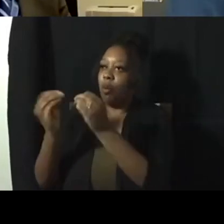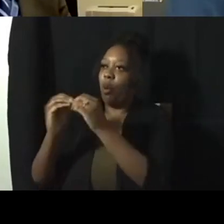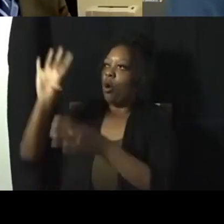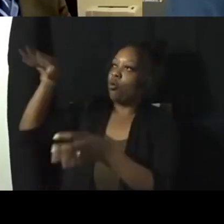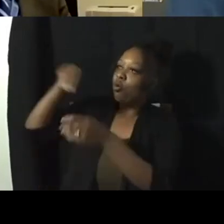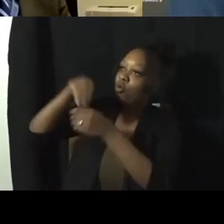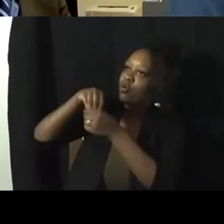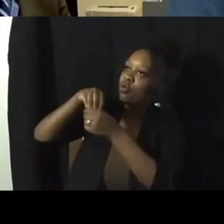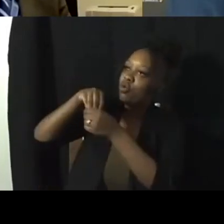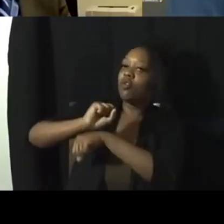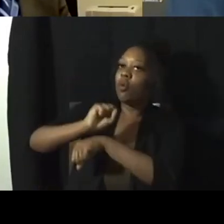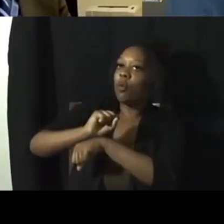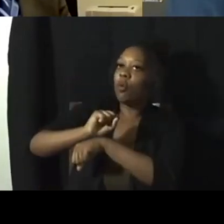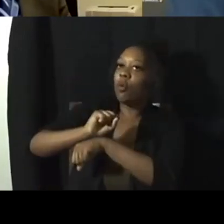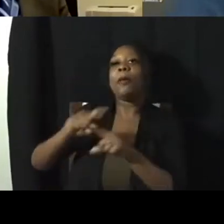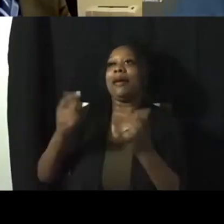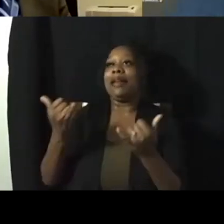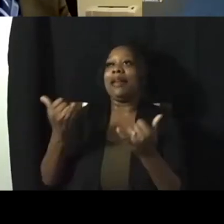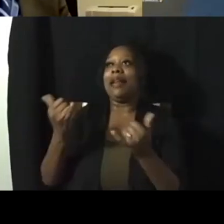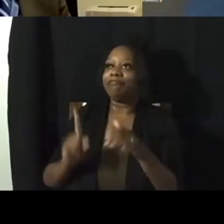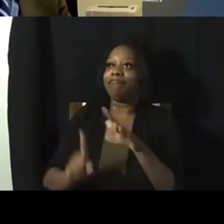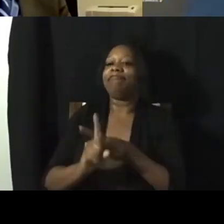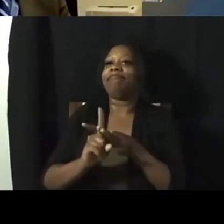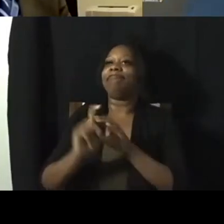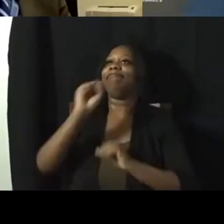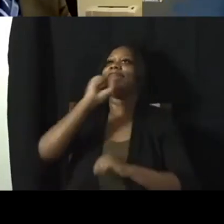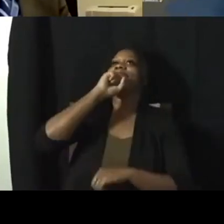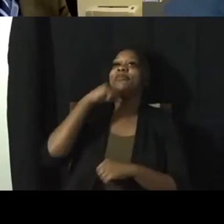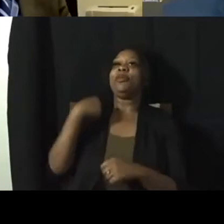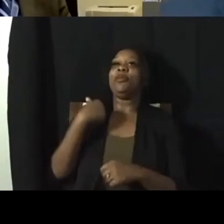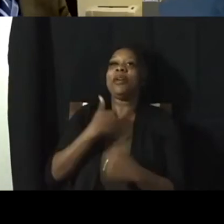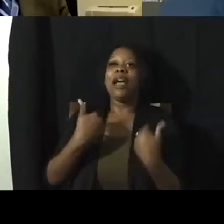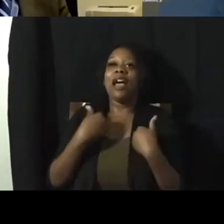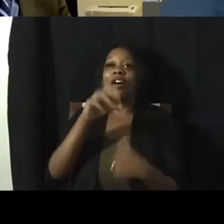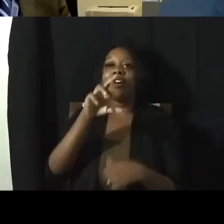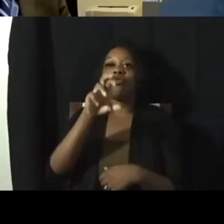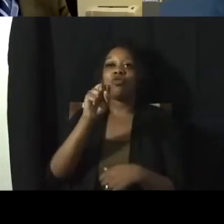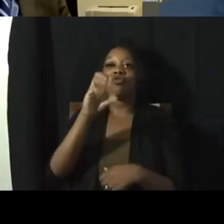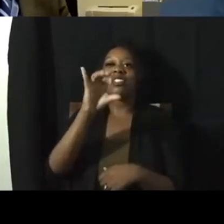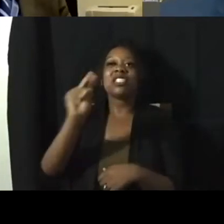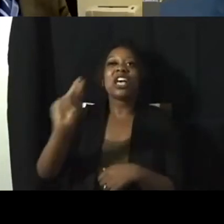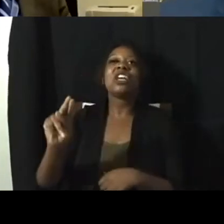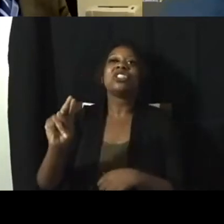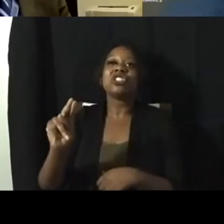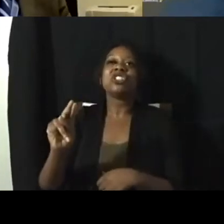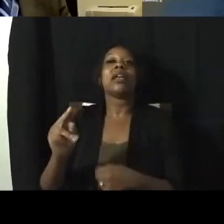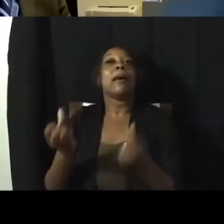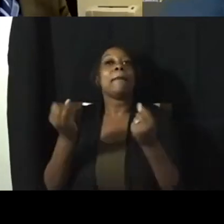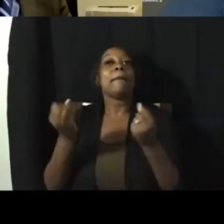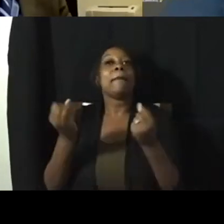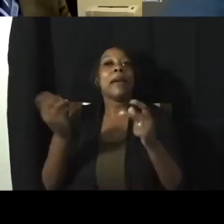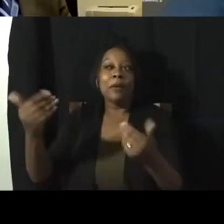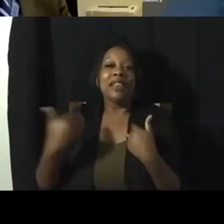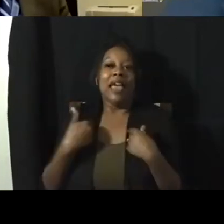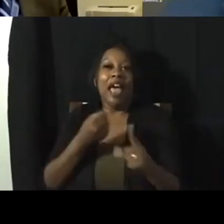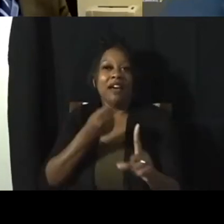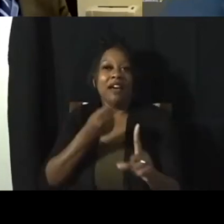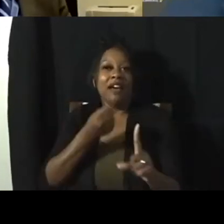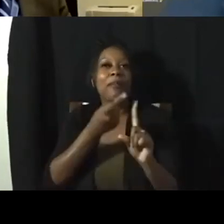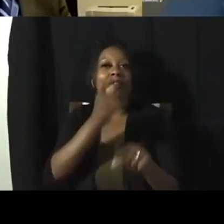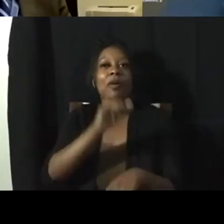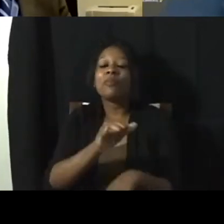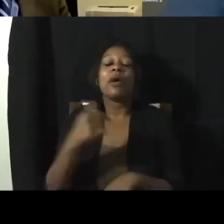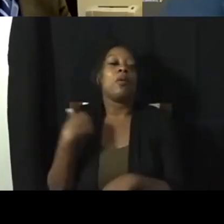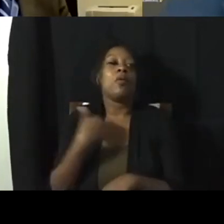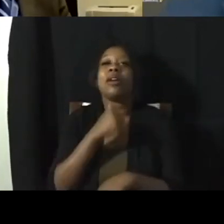a recession? And understanding the impact that people experience during that, I'm not sure if there's enough data around that. I